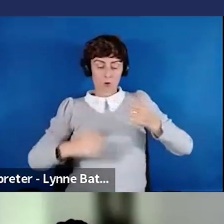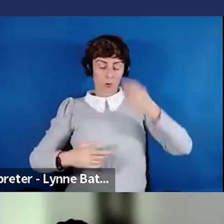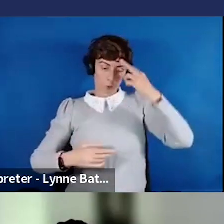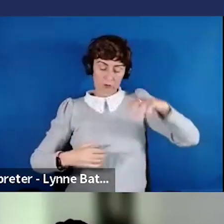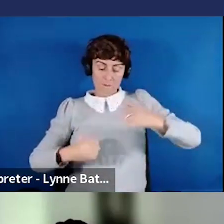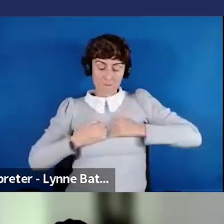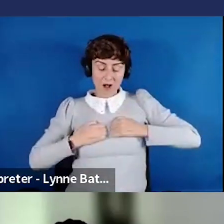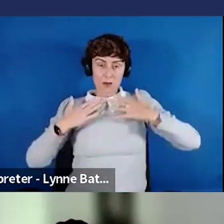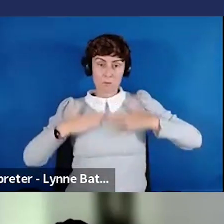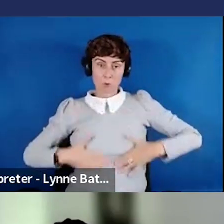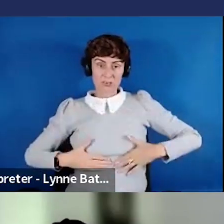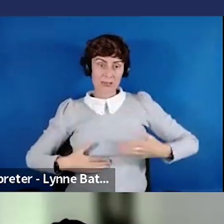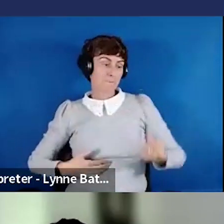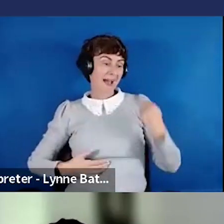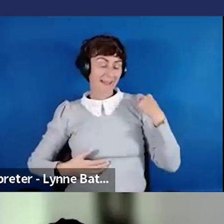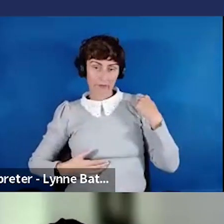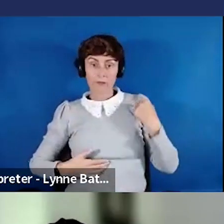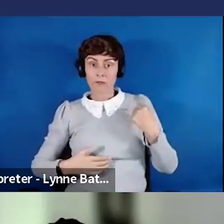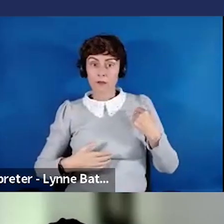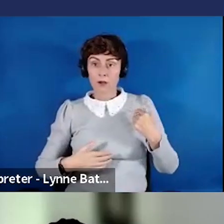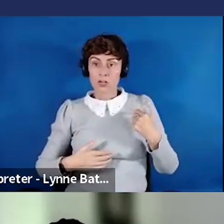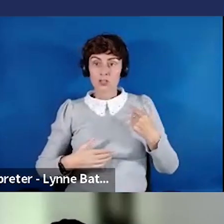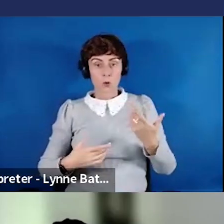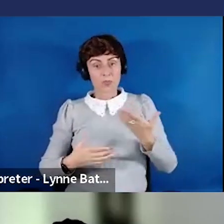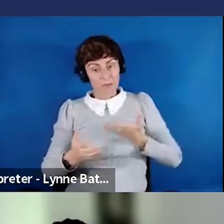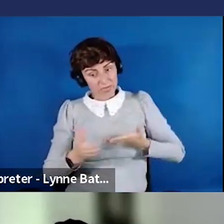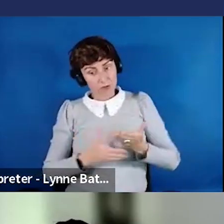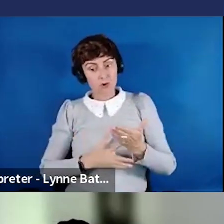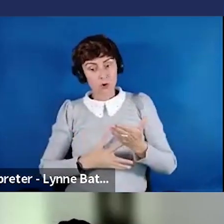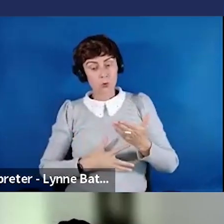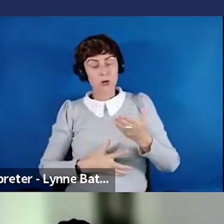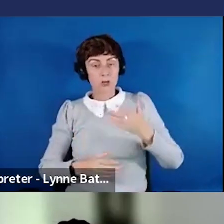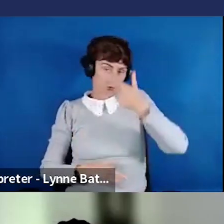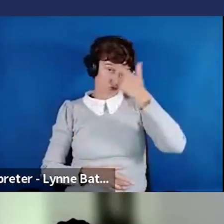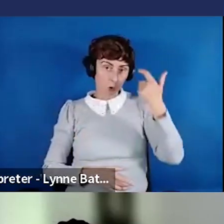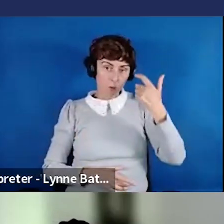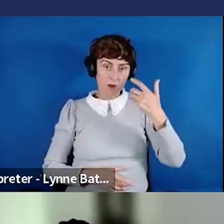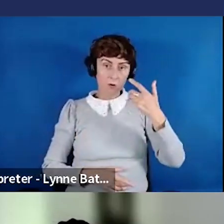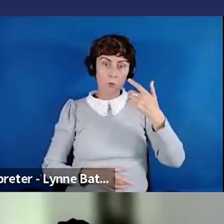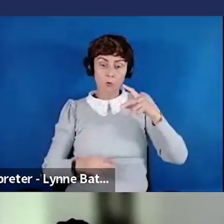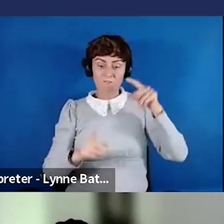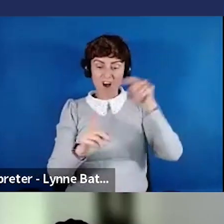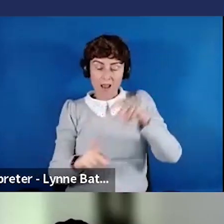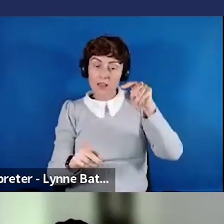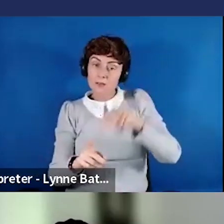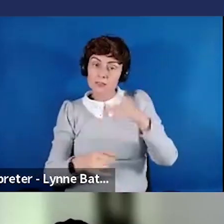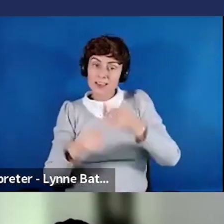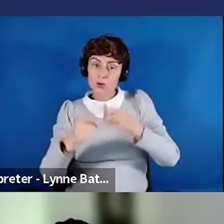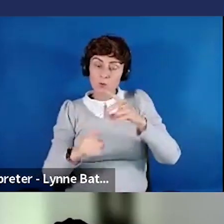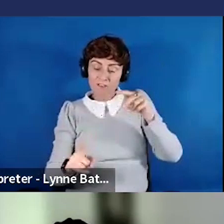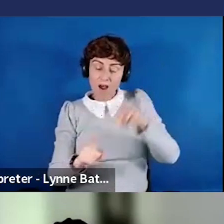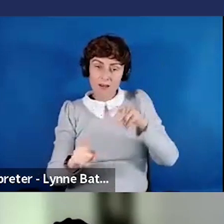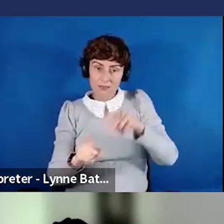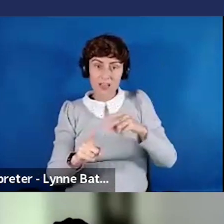experienced trauma, so either sexual violence or violent trauma, and they go to a specific clinic where they're looked after by